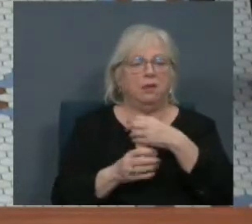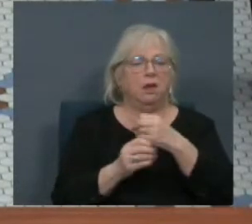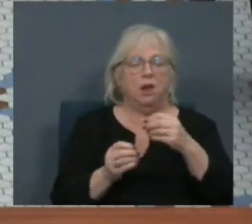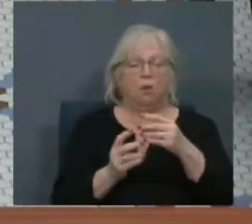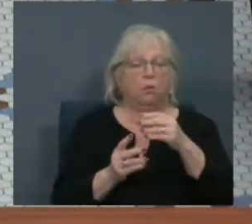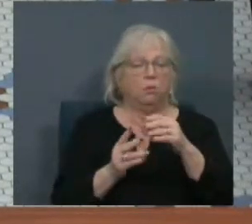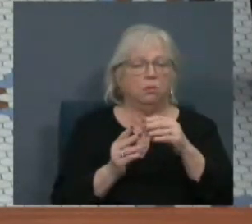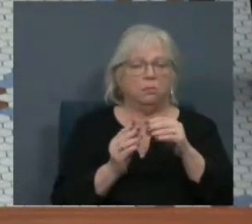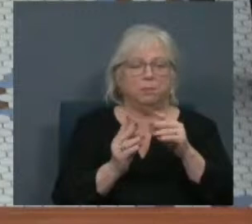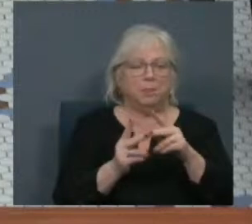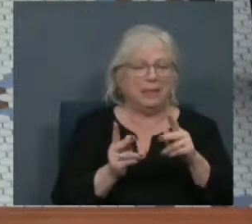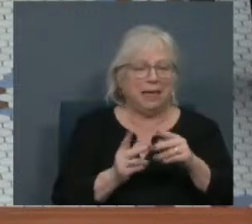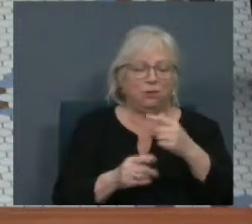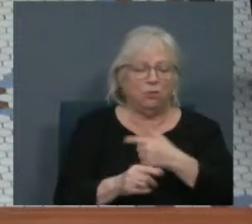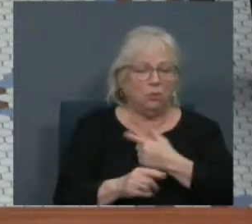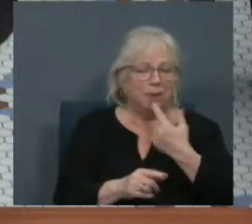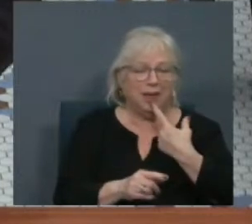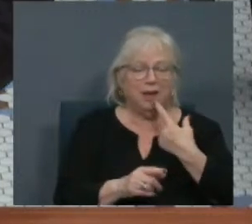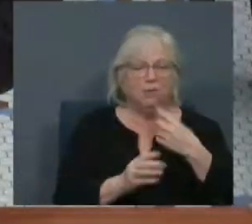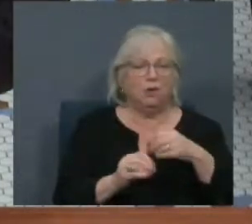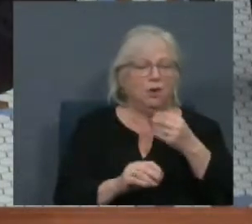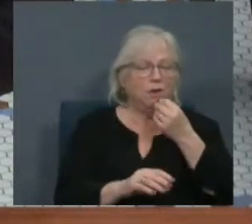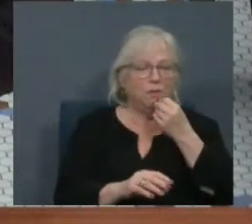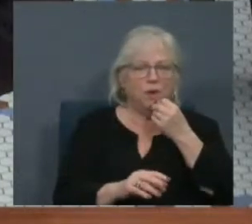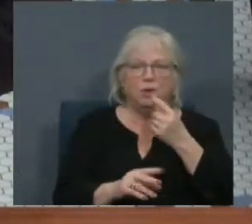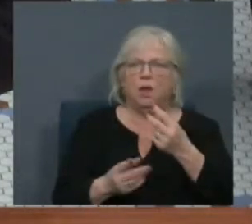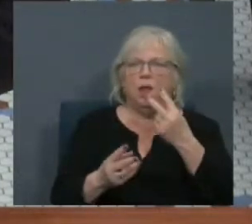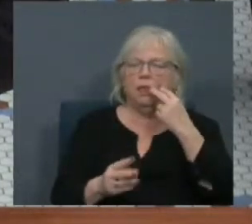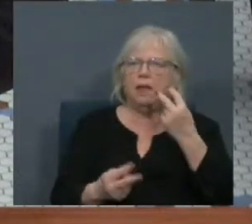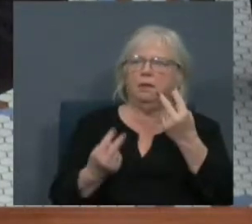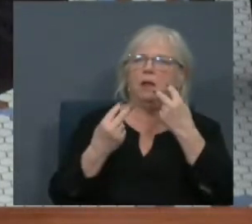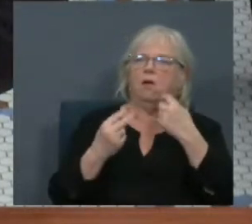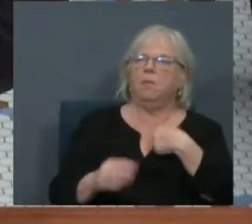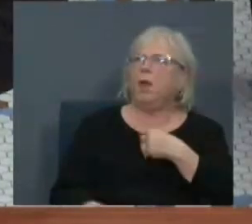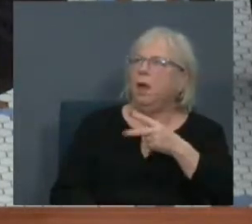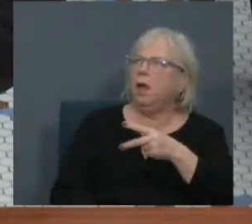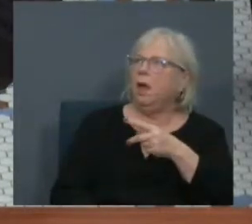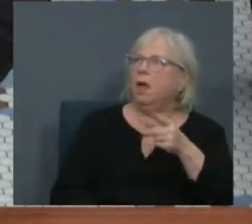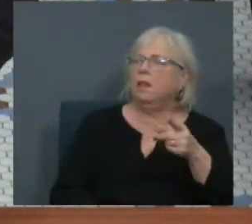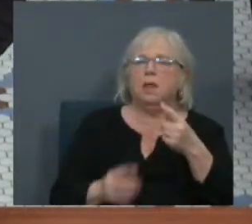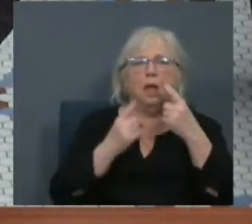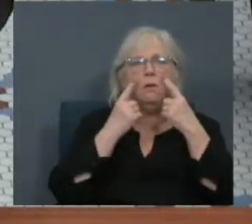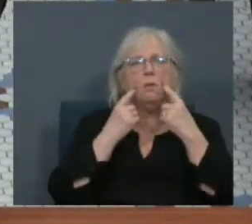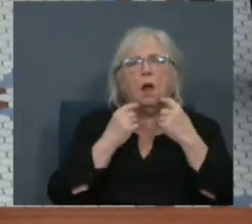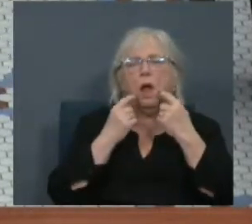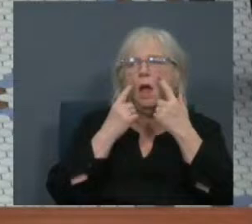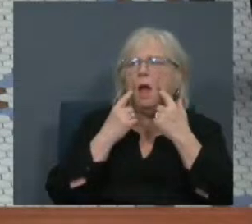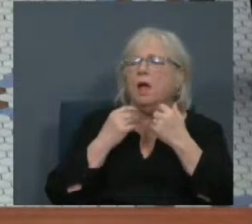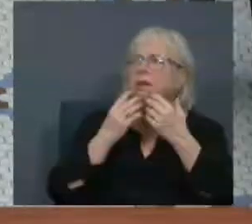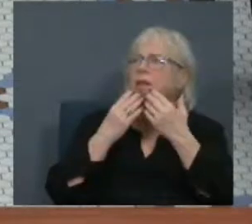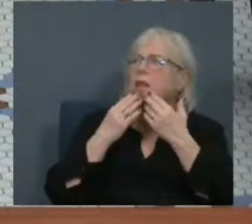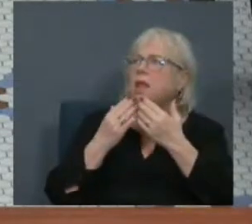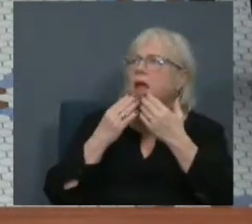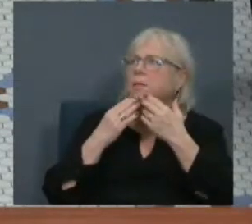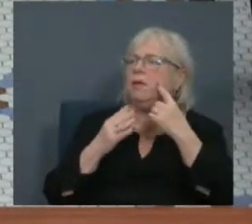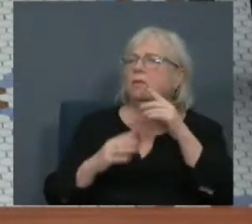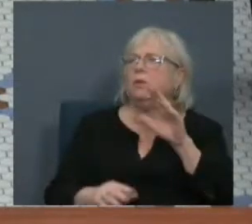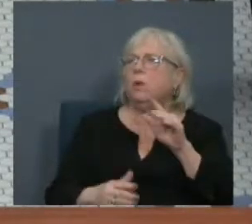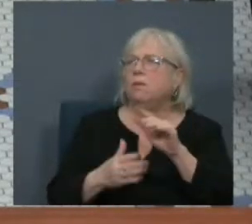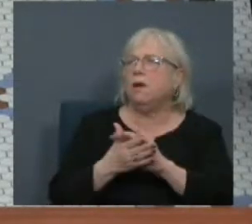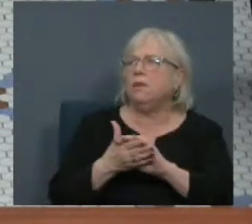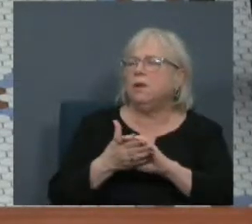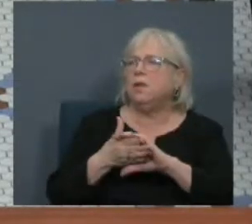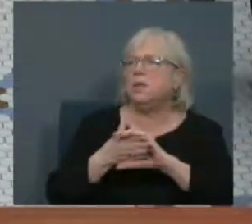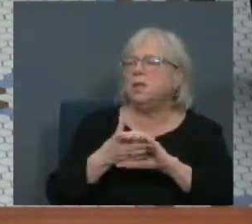no food, they stare at me and they cry. And they thank me for $25.